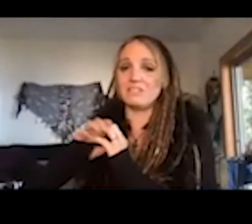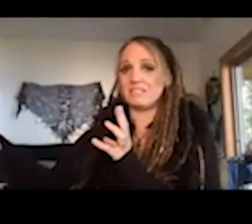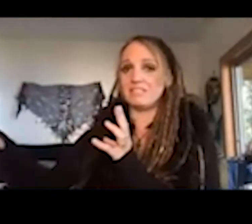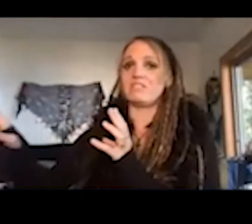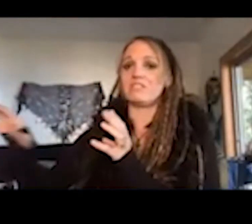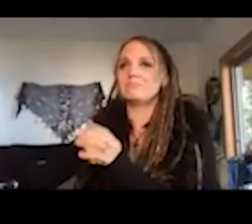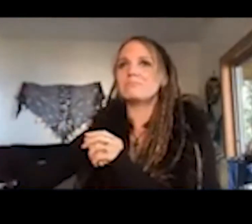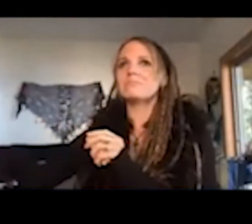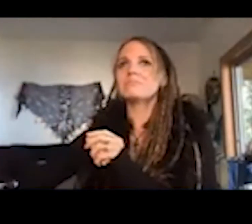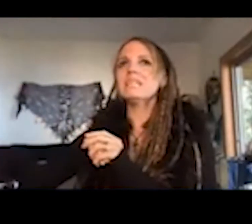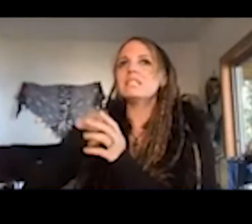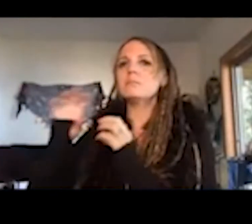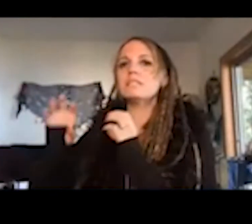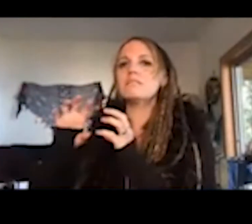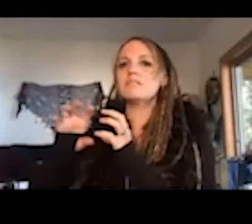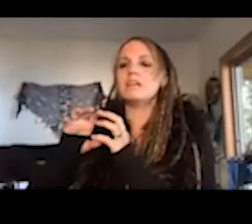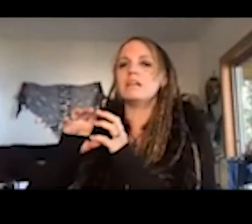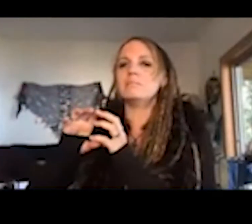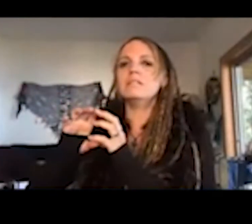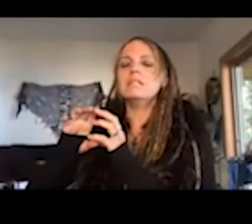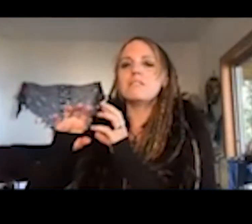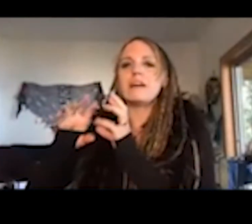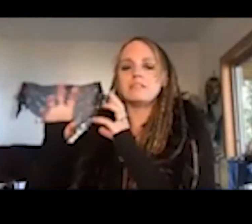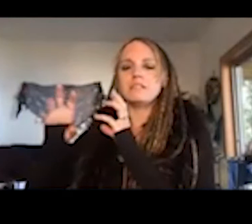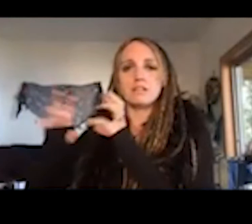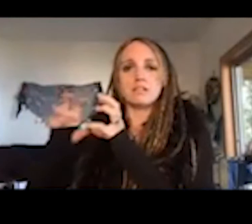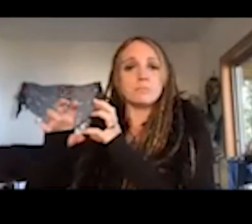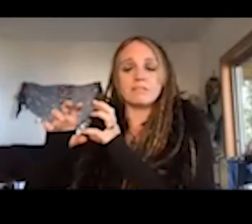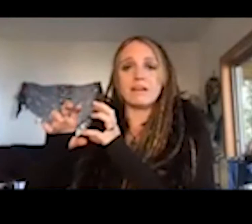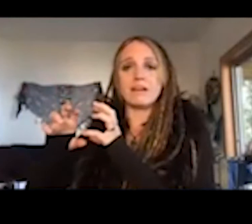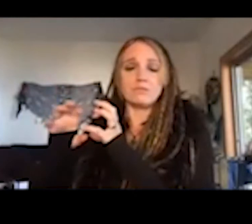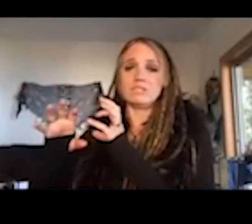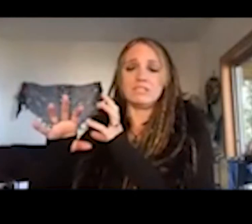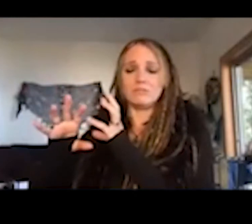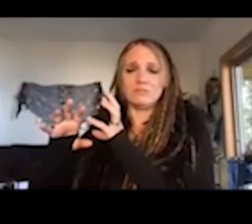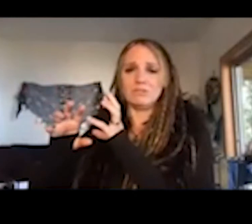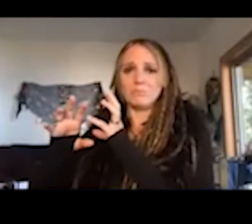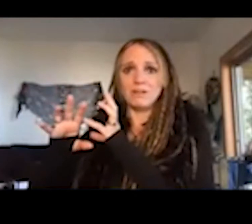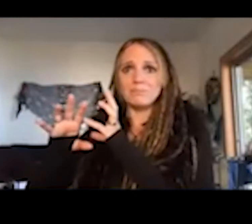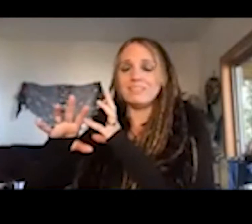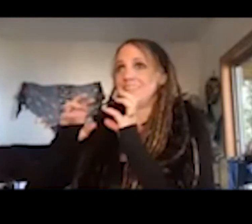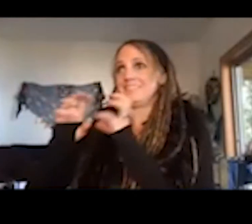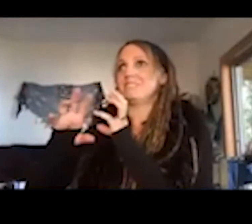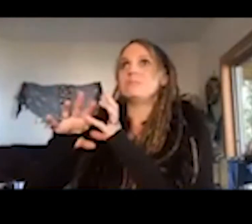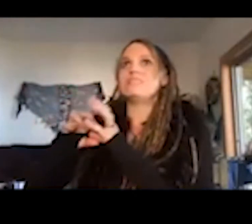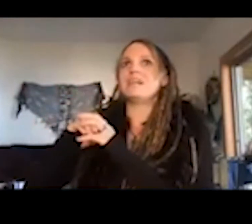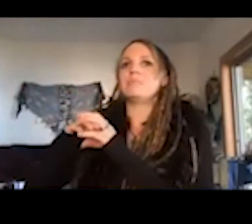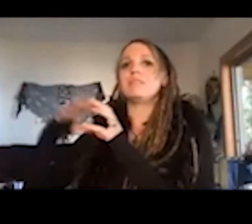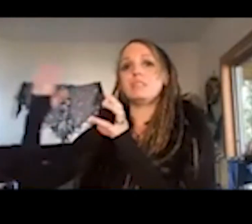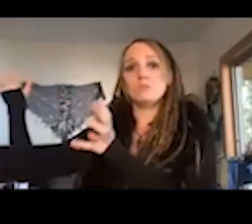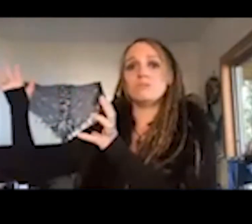and he tries to ditch her. And in the middle of the that argument that they're having, where she's like, you don't want me, like this